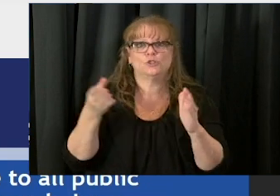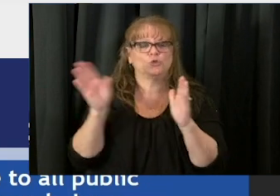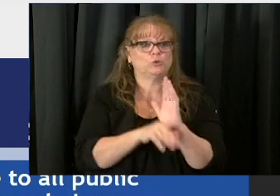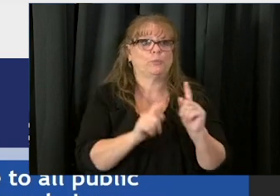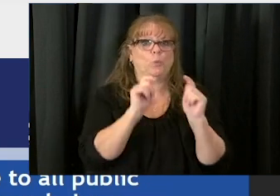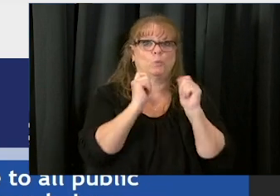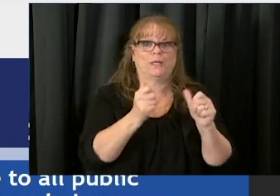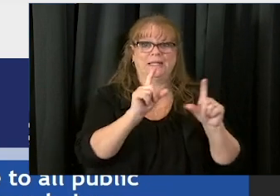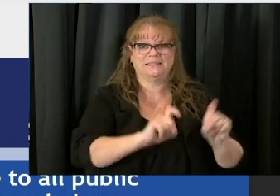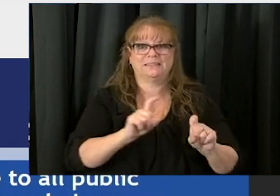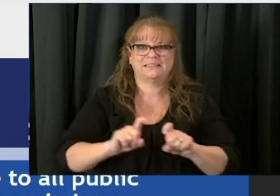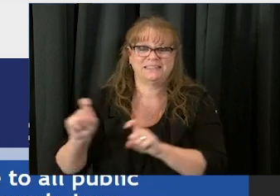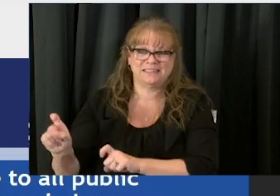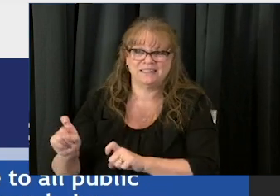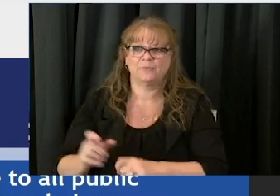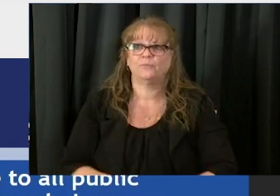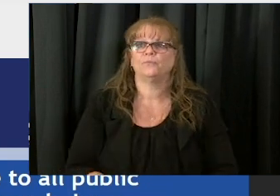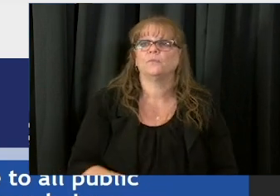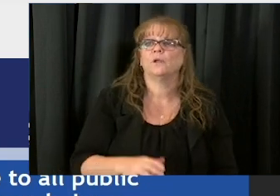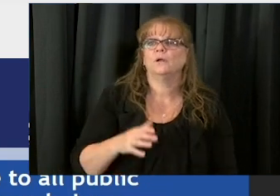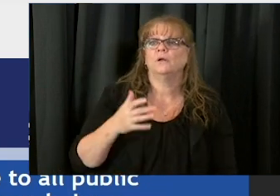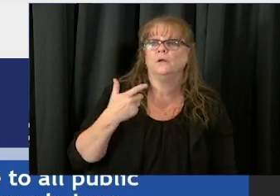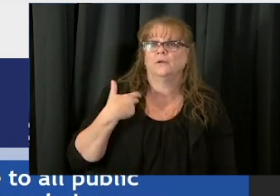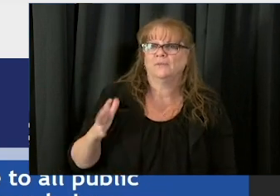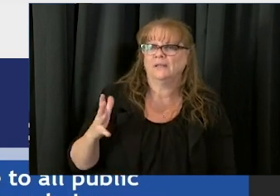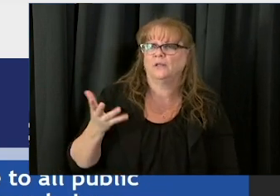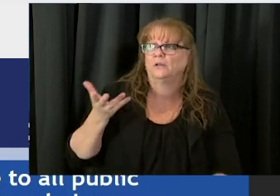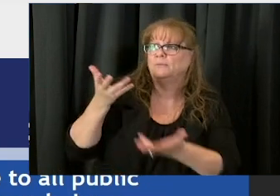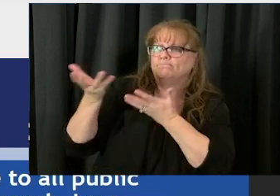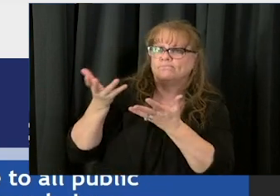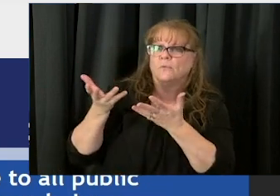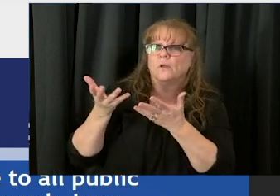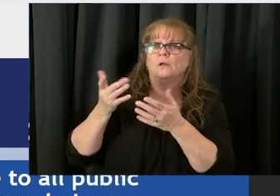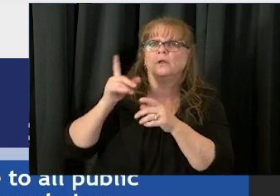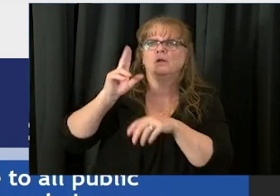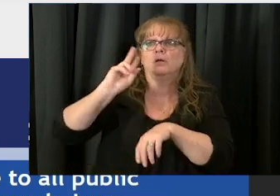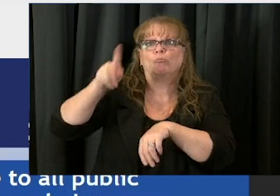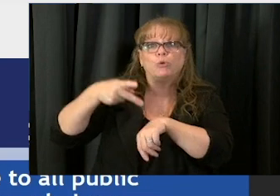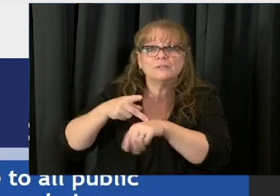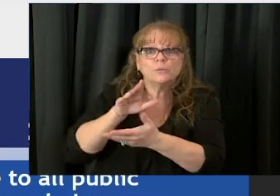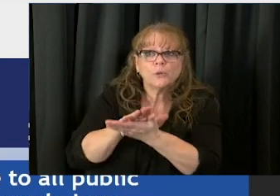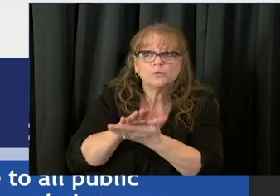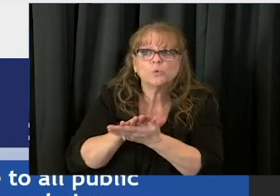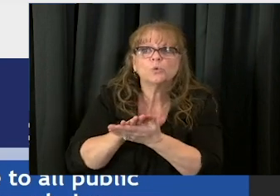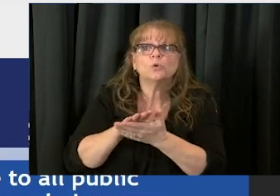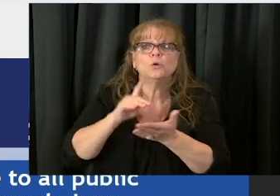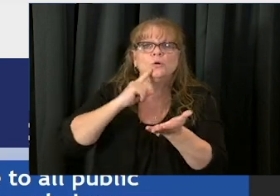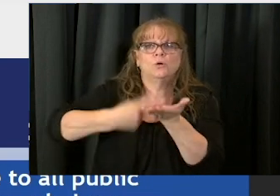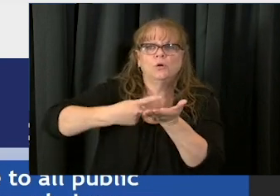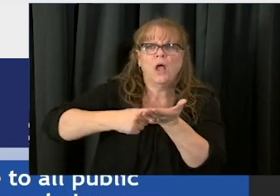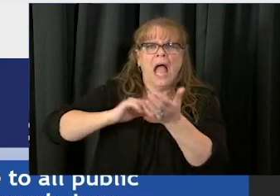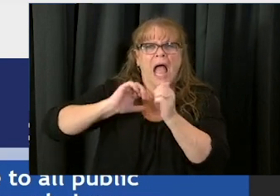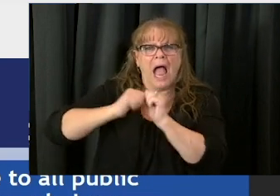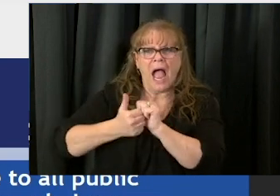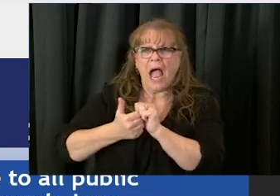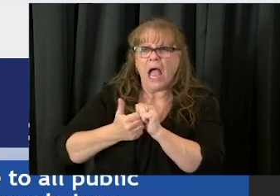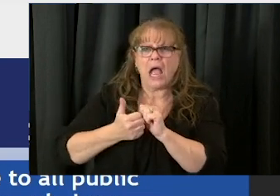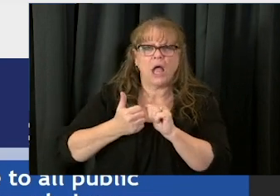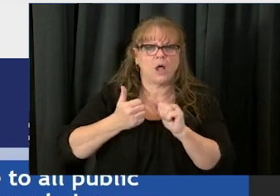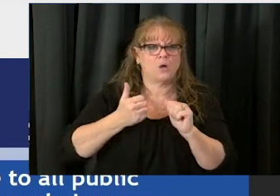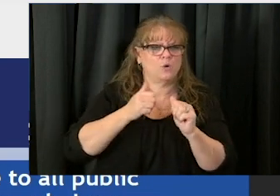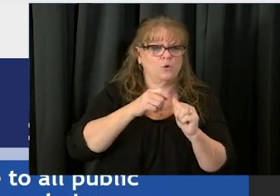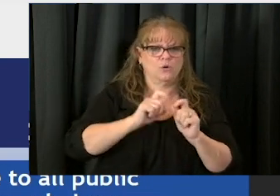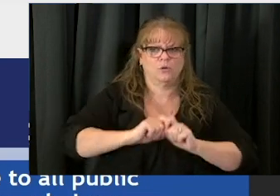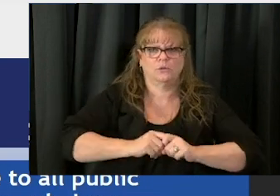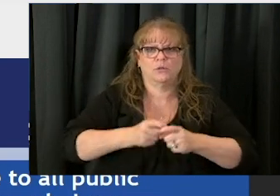symptomatic, exposed individuals, regular surveillance testing. School districts can have them shipped directly. There's telehealth that supports these